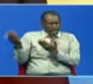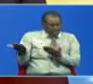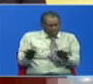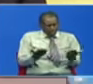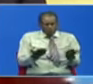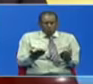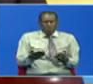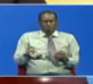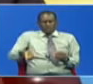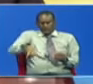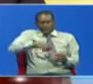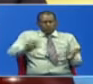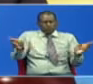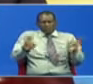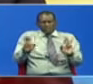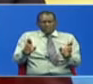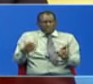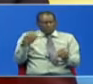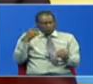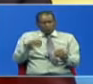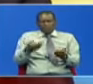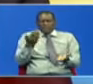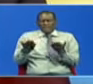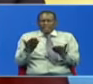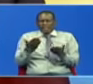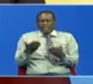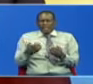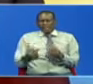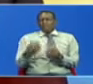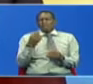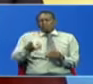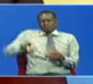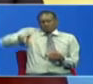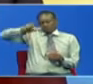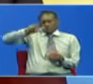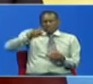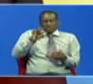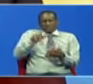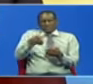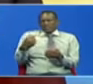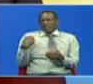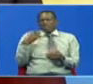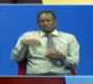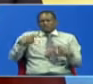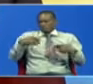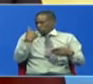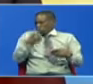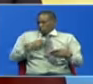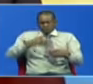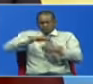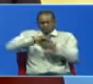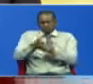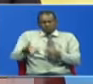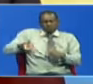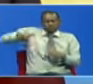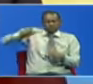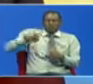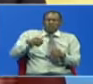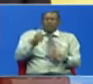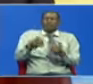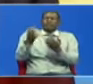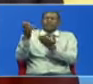us to be prepared for any surge that happens as these numbers rise, and which we expect is likely to